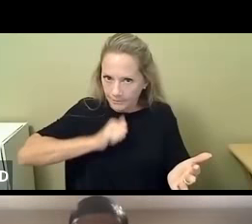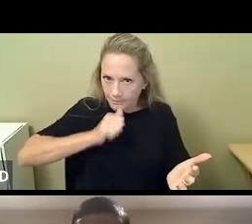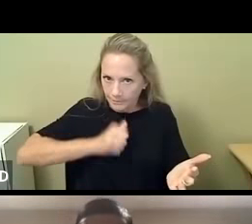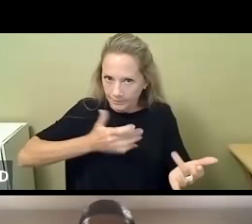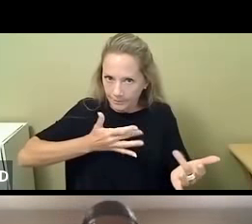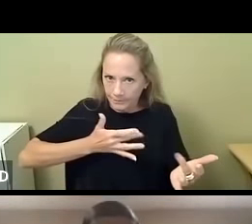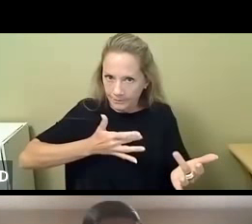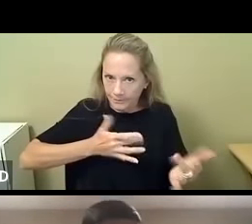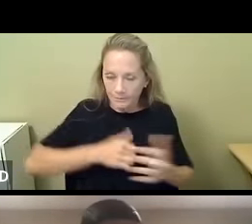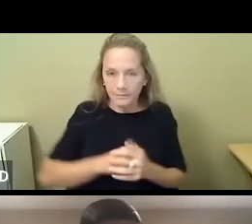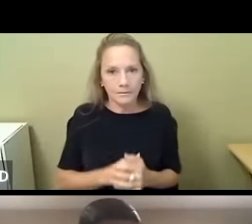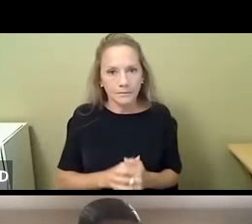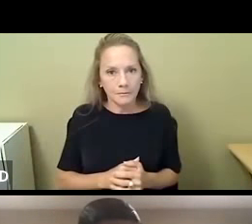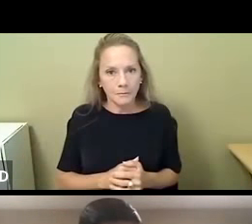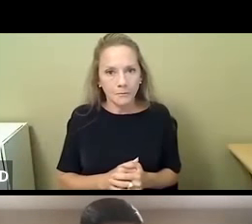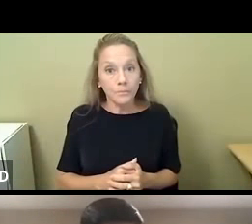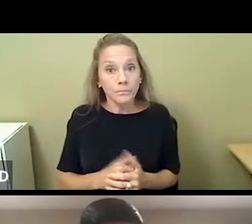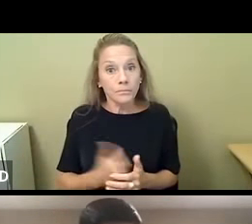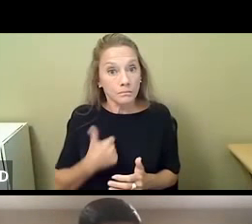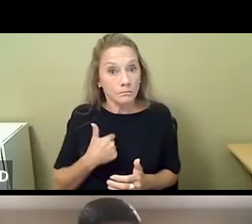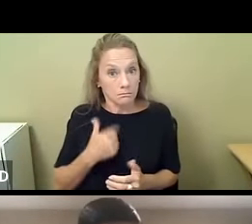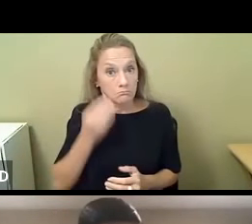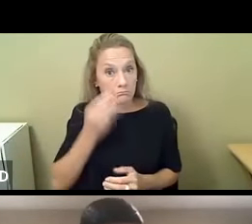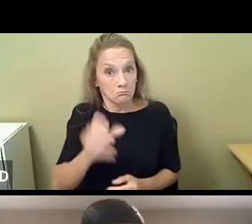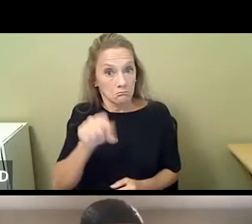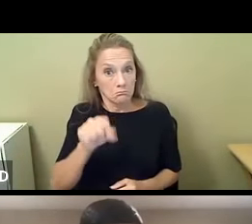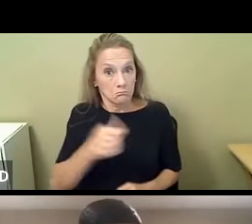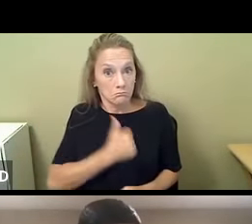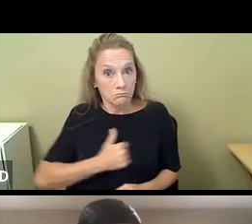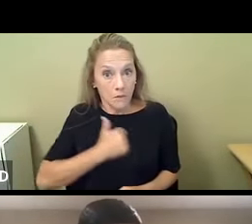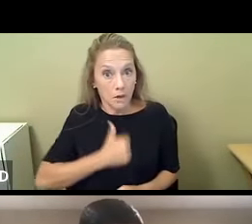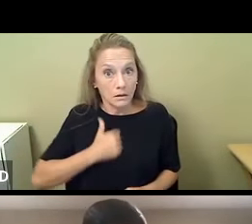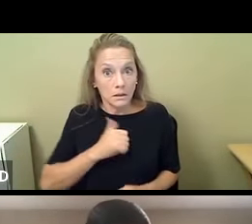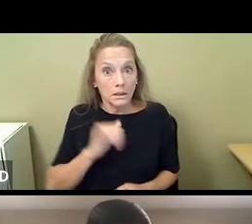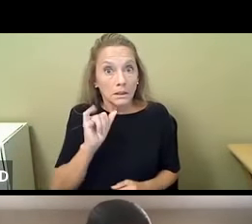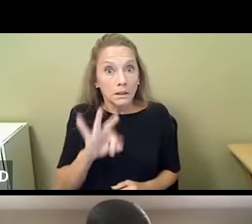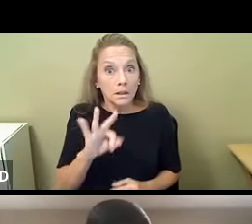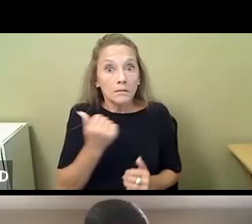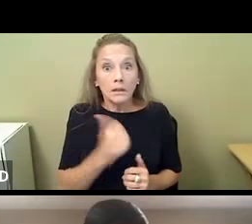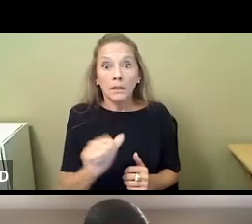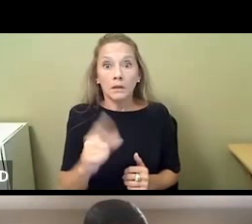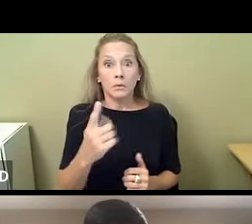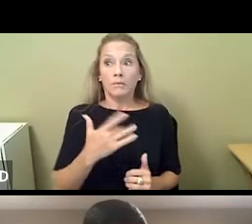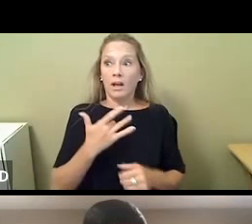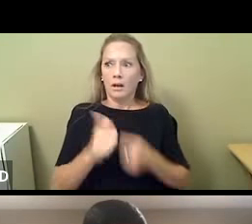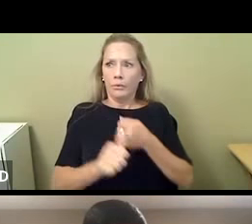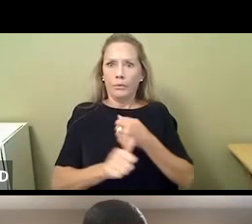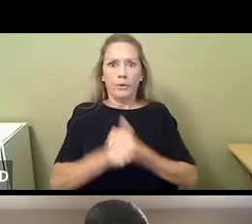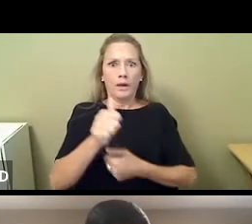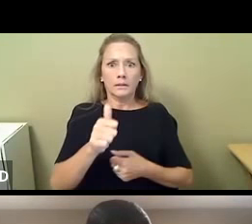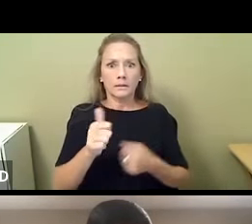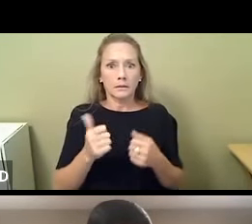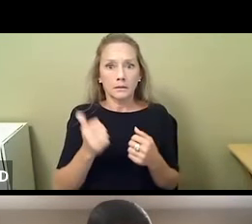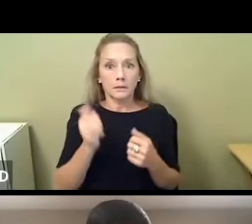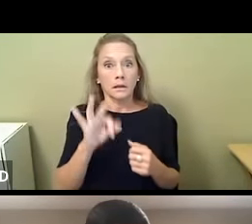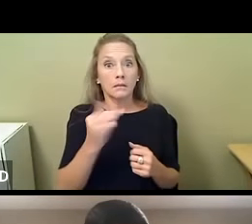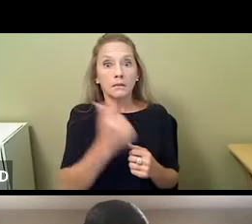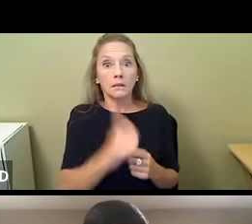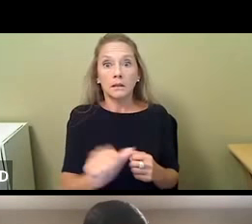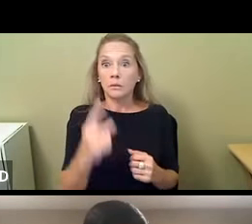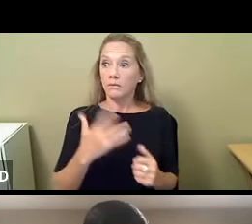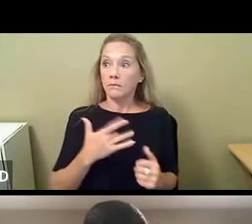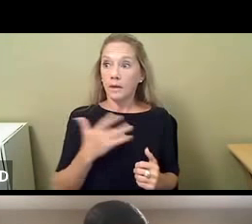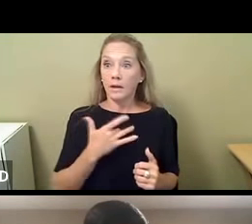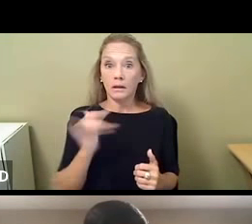I do apologize that if anyone felt threatened, if anyone felt as if